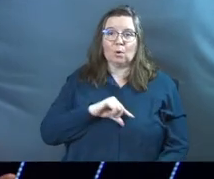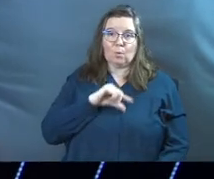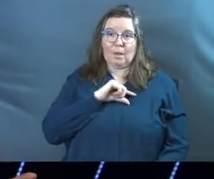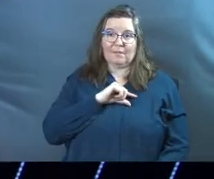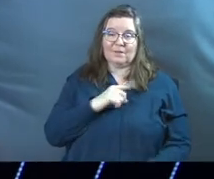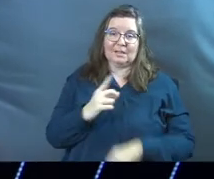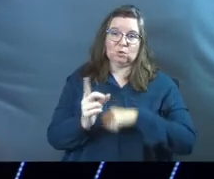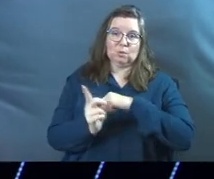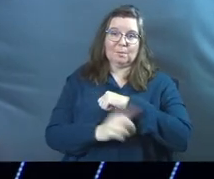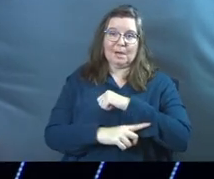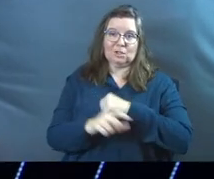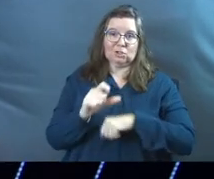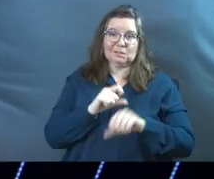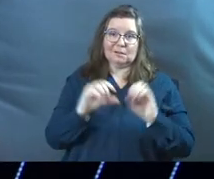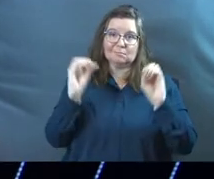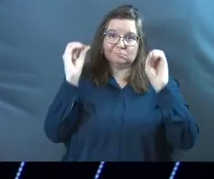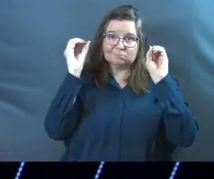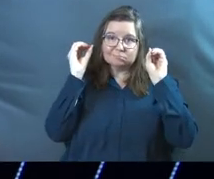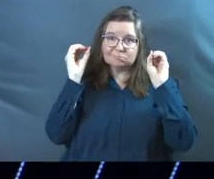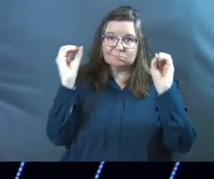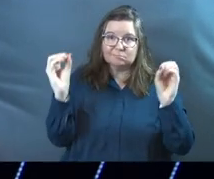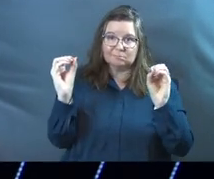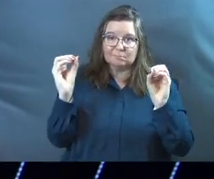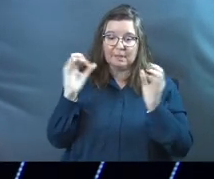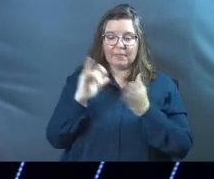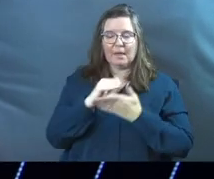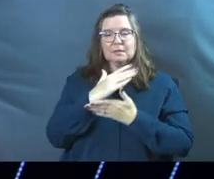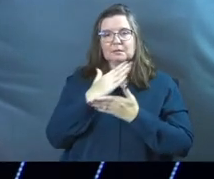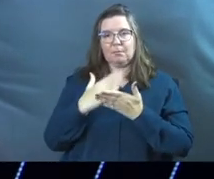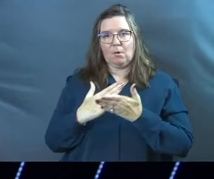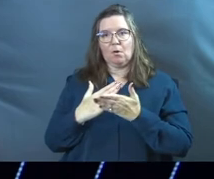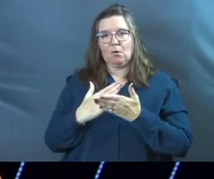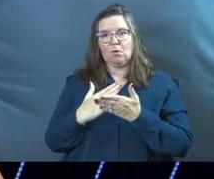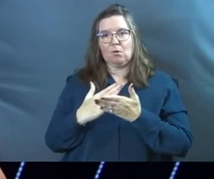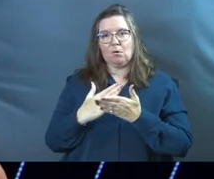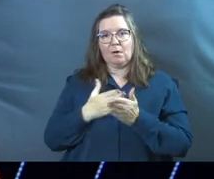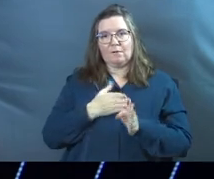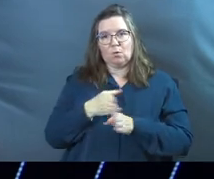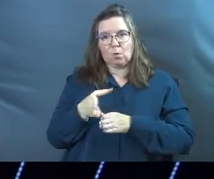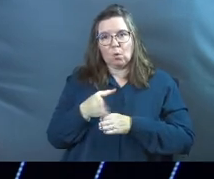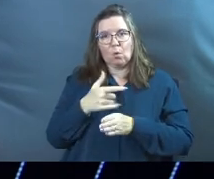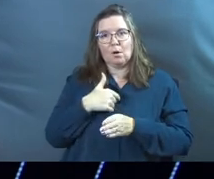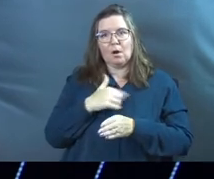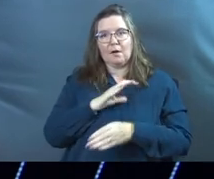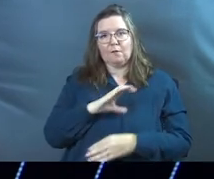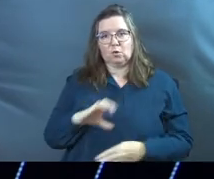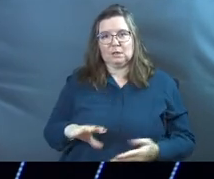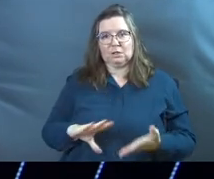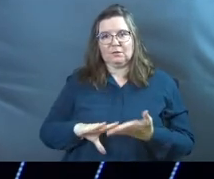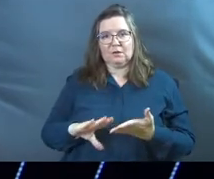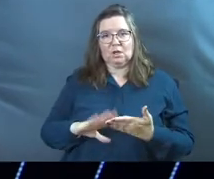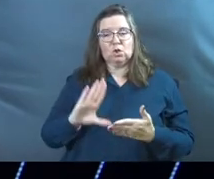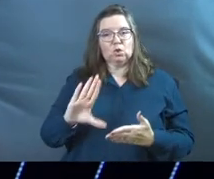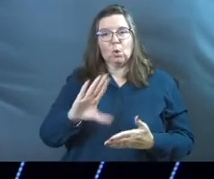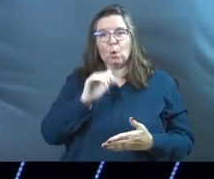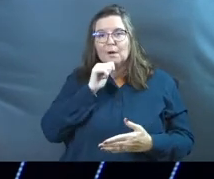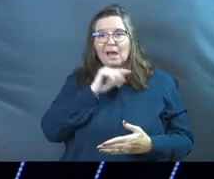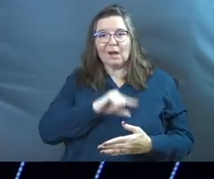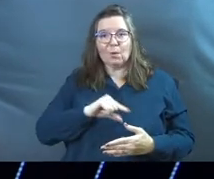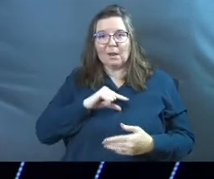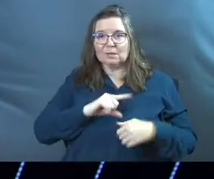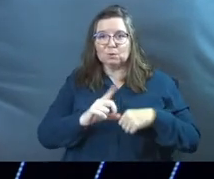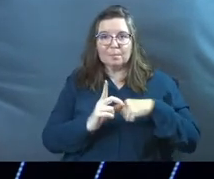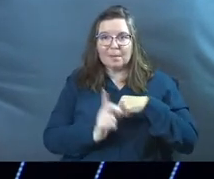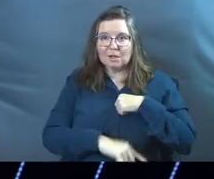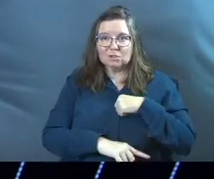qualified to punish each other. That's part of the core of Christian forgiveness. You're not